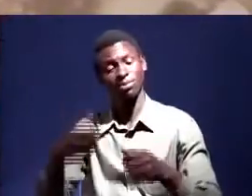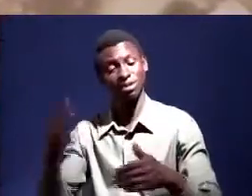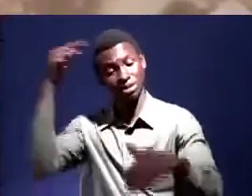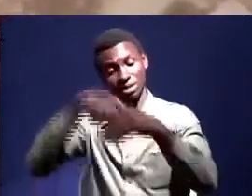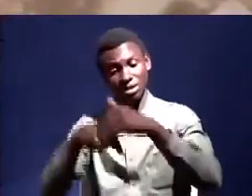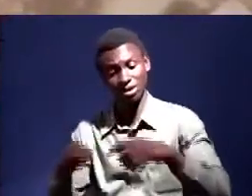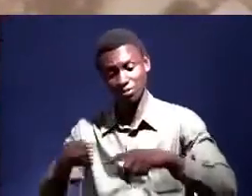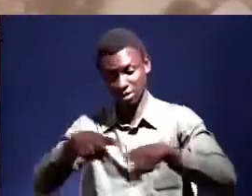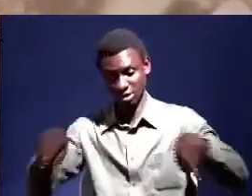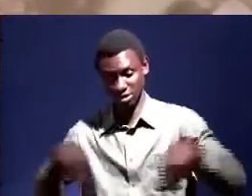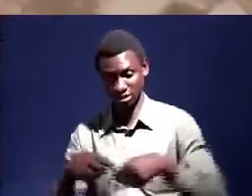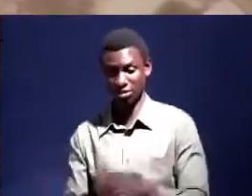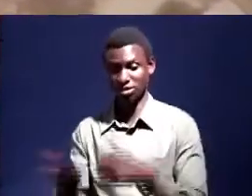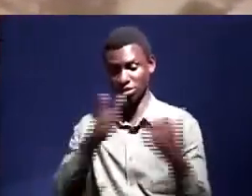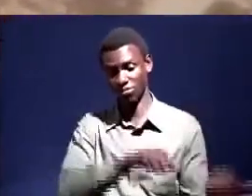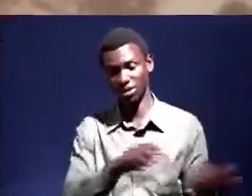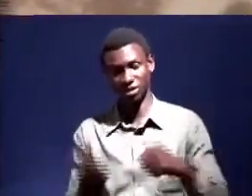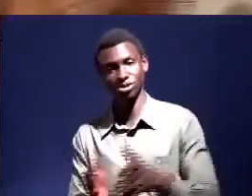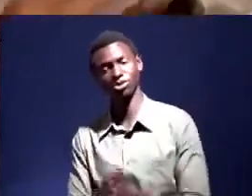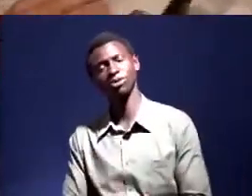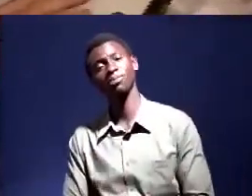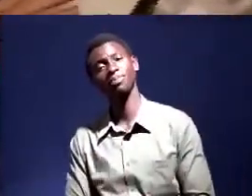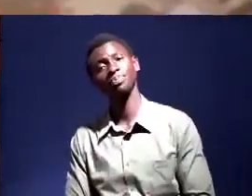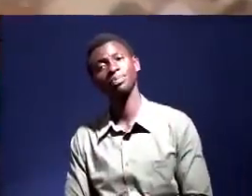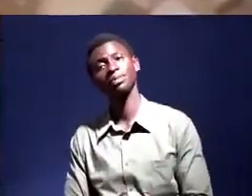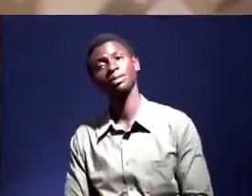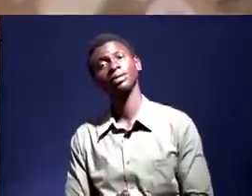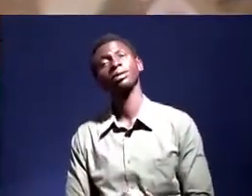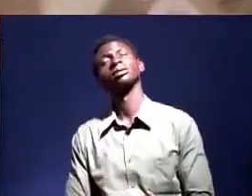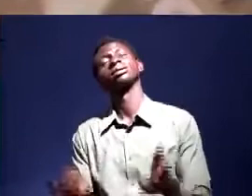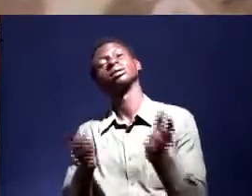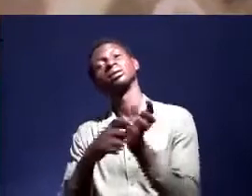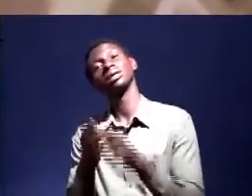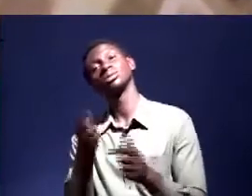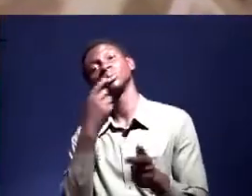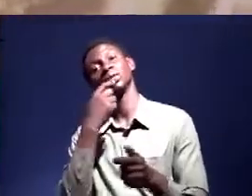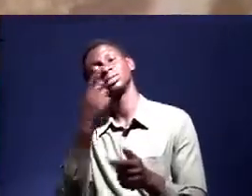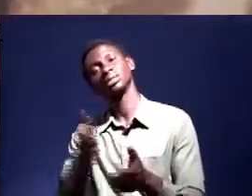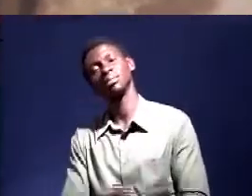Jesus says, the sins you remembered to confess